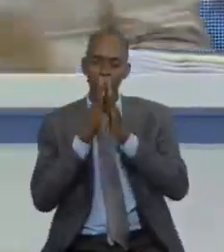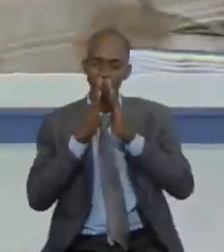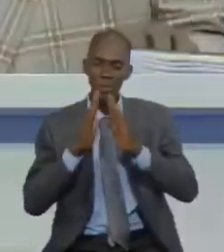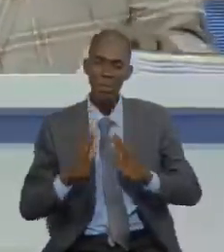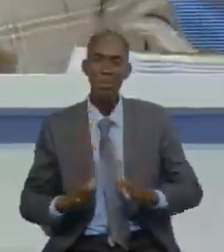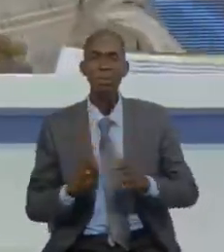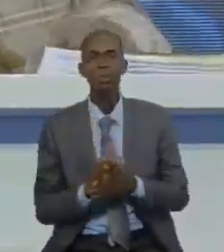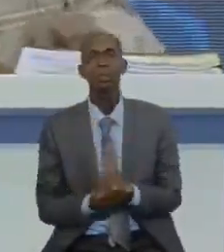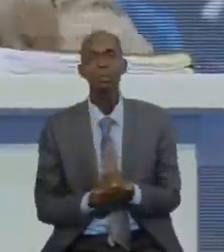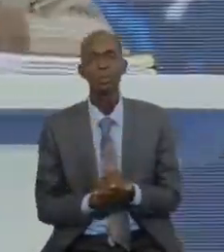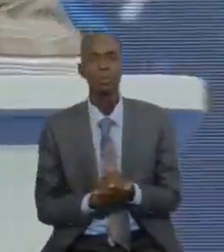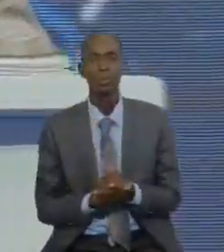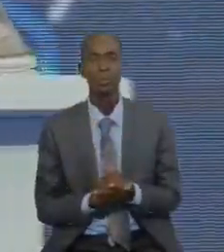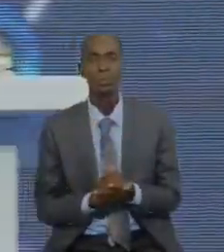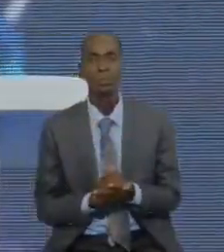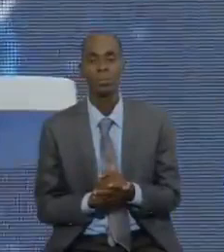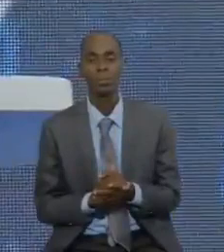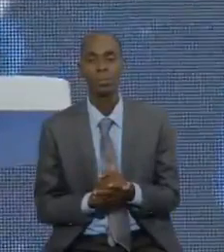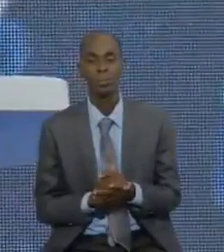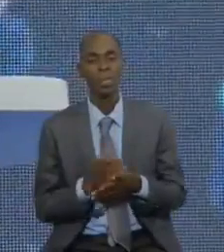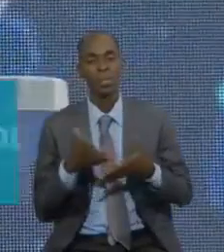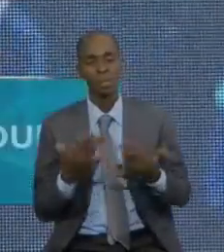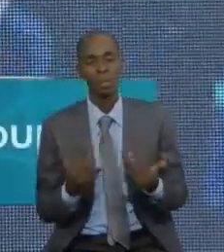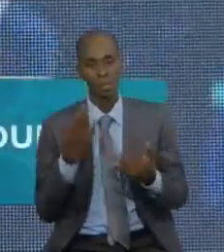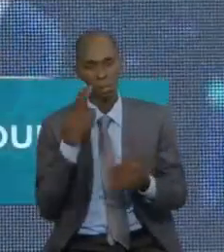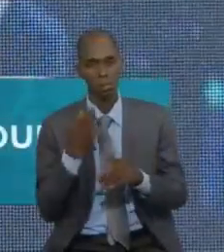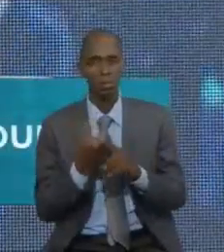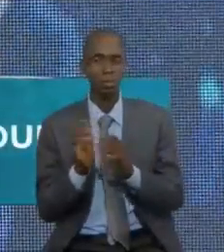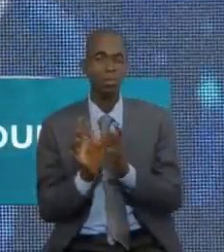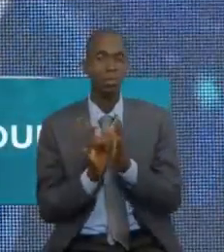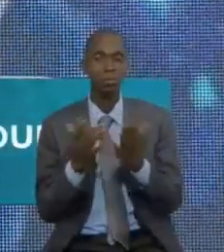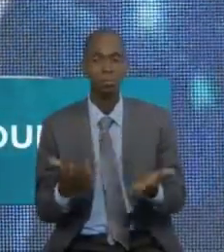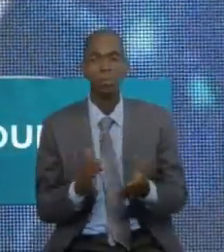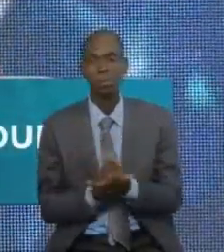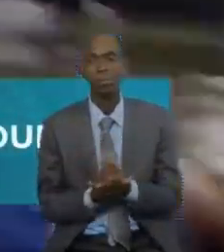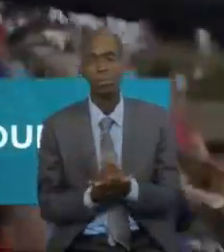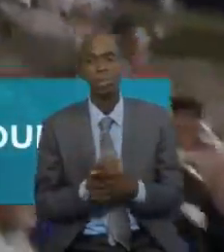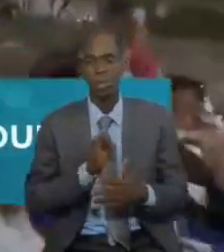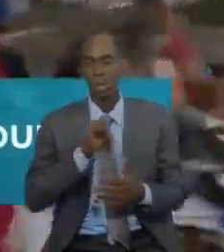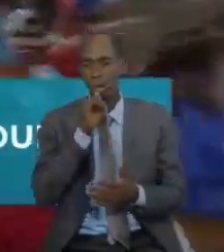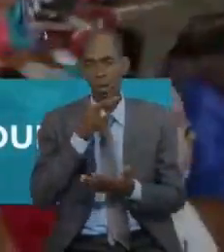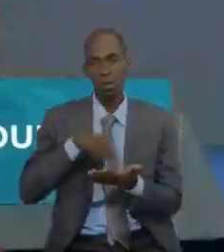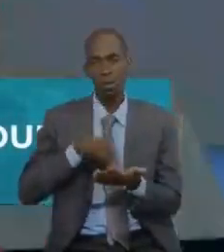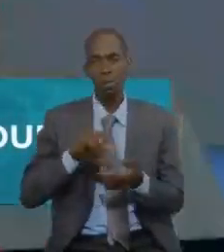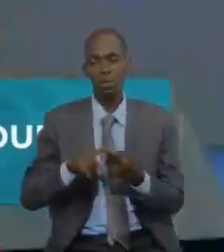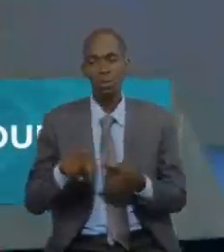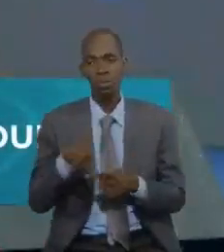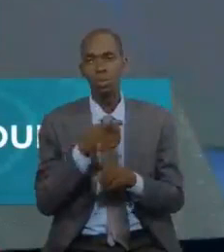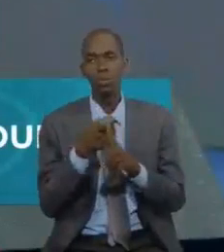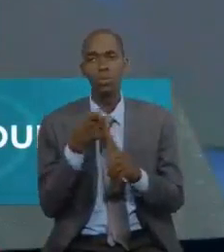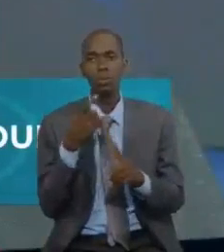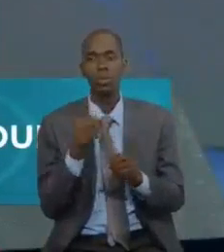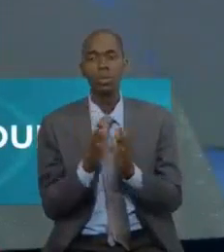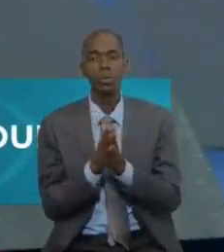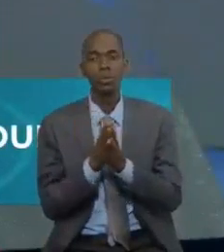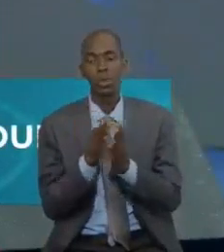ultime sacrificiel pour notre paix. Let's look at the Bible. Regardons la Bible. I'm reading to you from the epistle